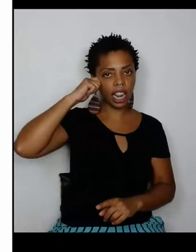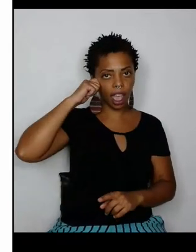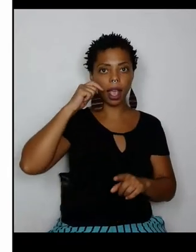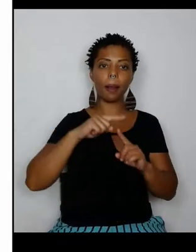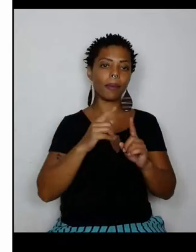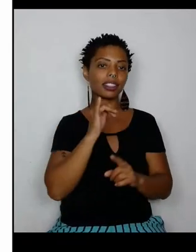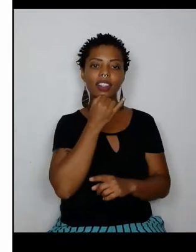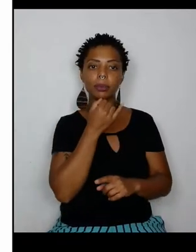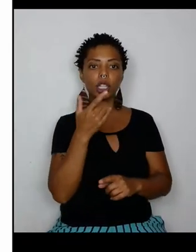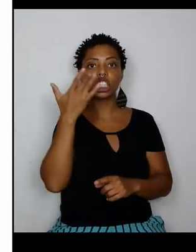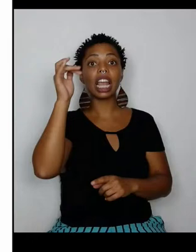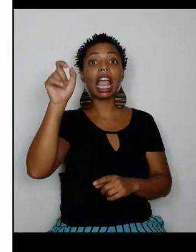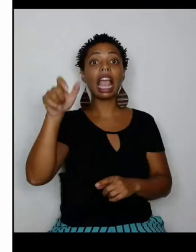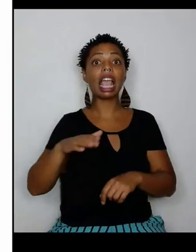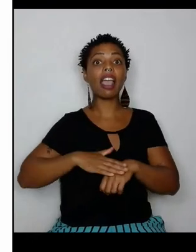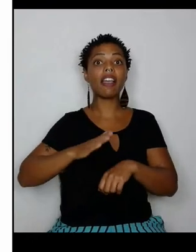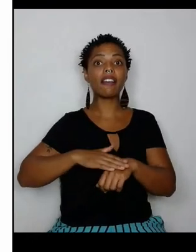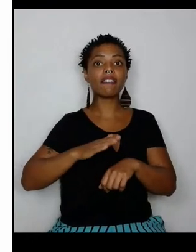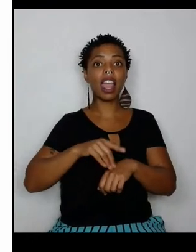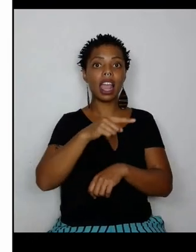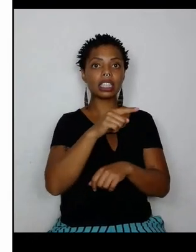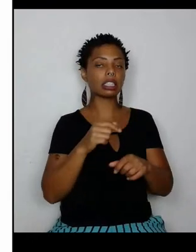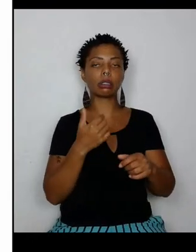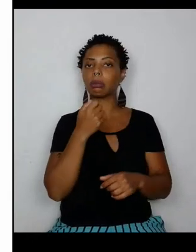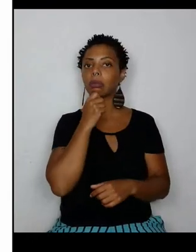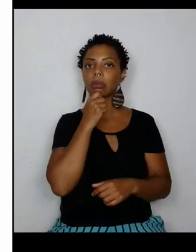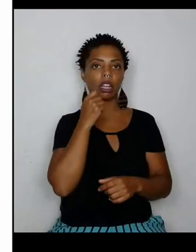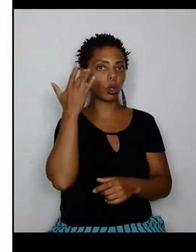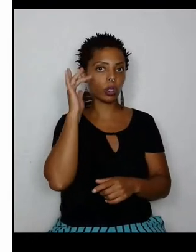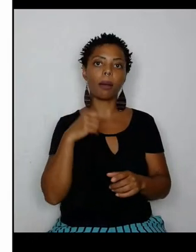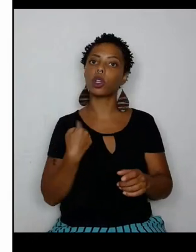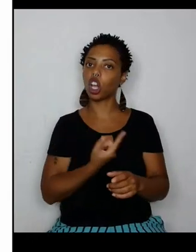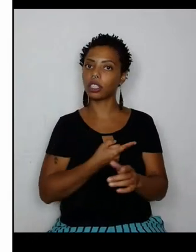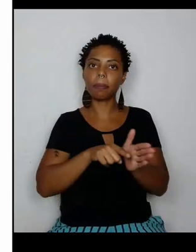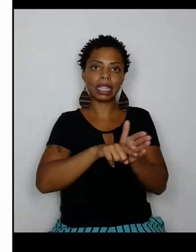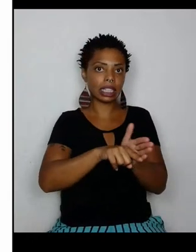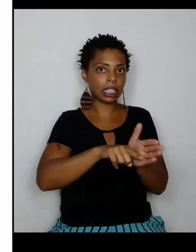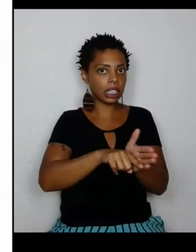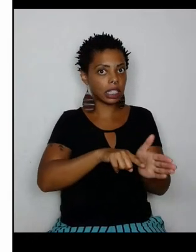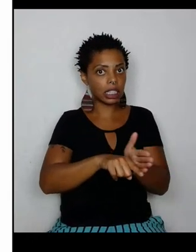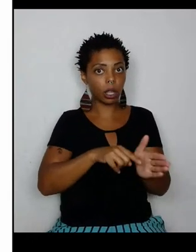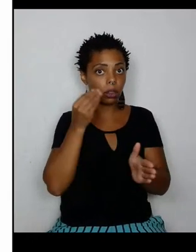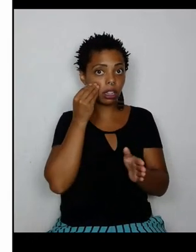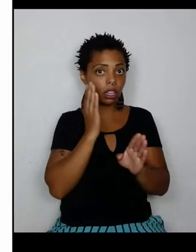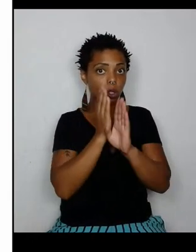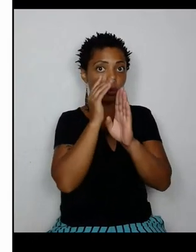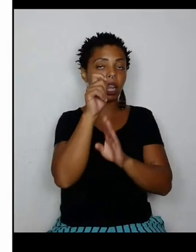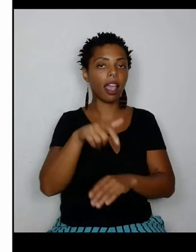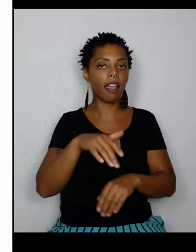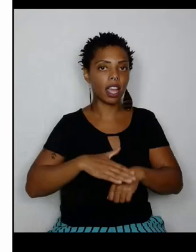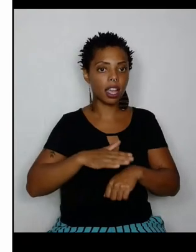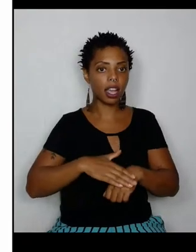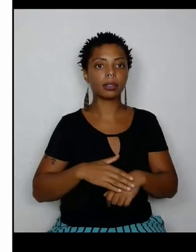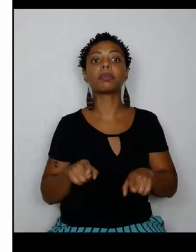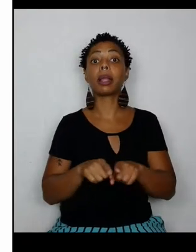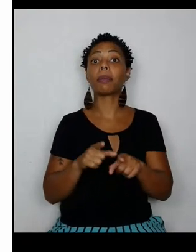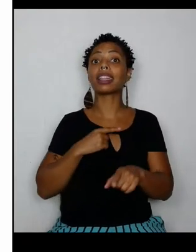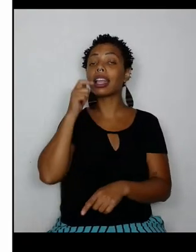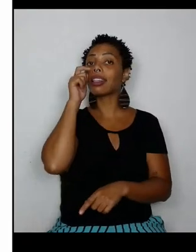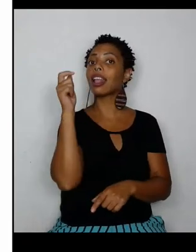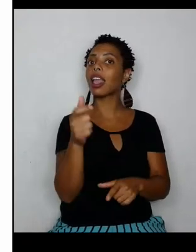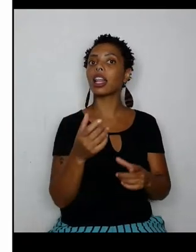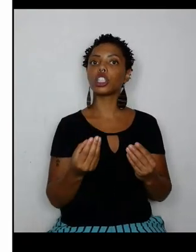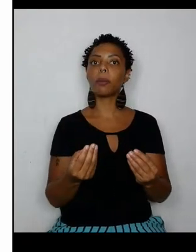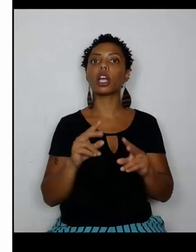unfortunately this author couldn't be identified yet we're still working on that there was also great